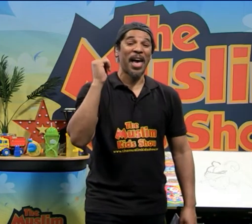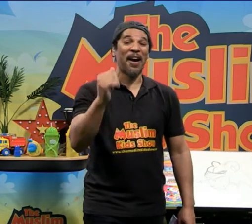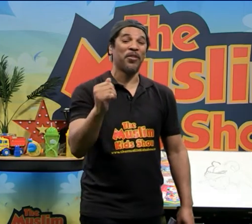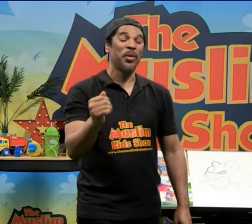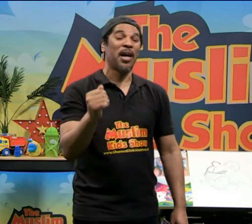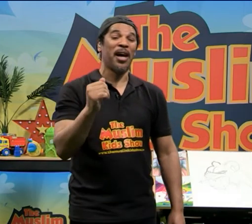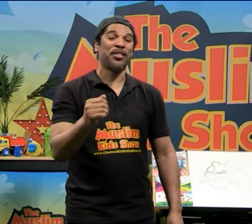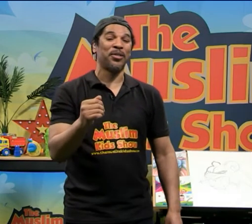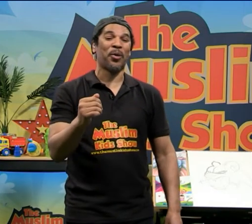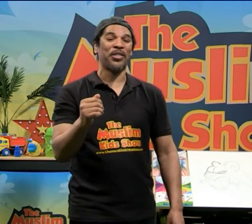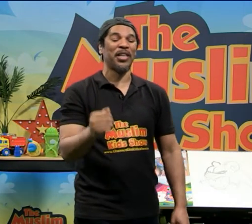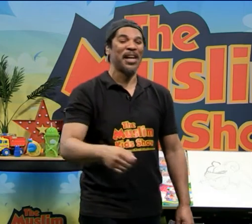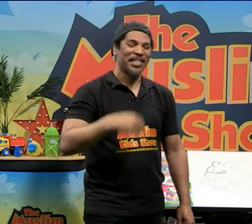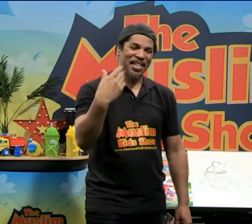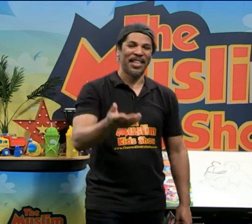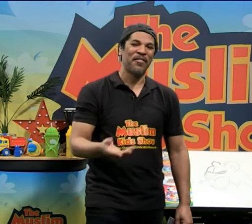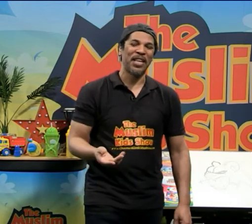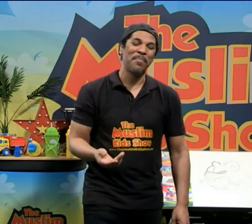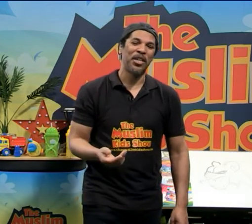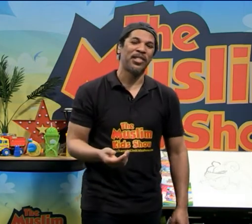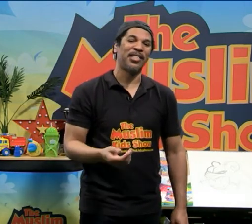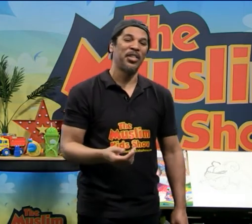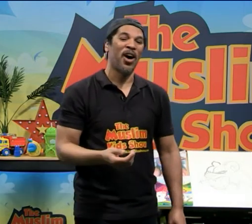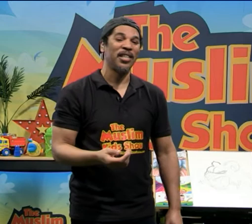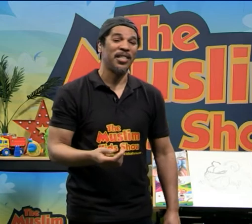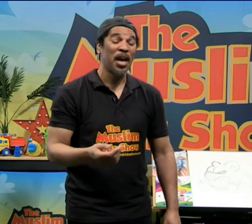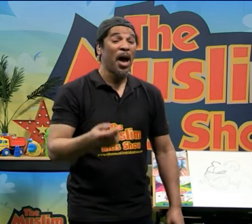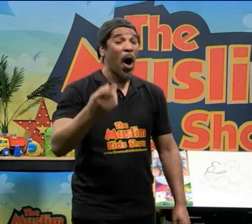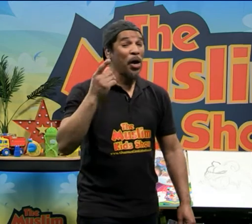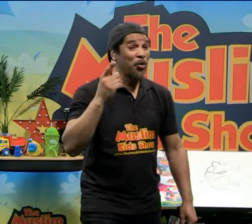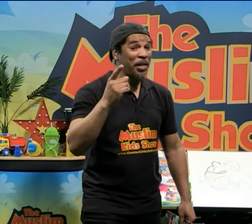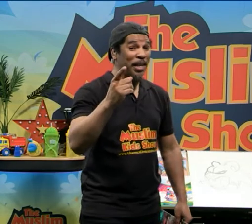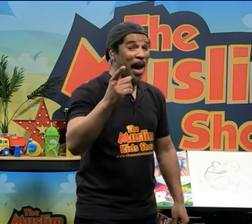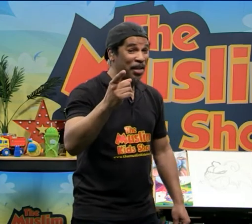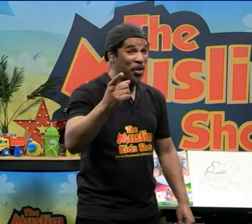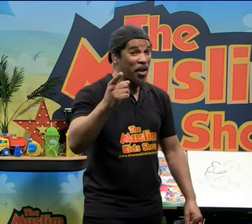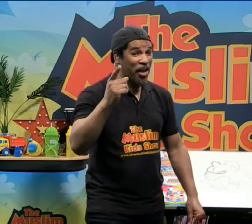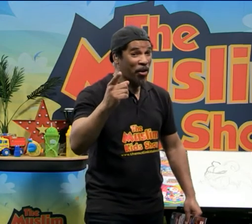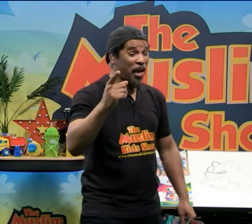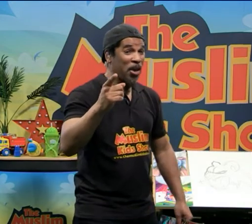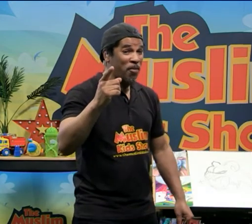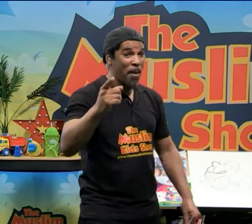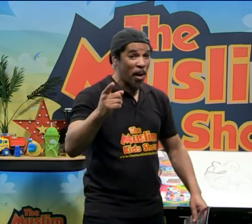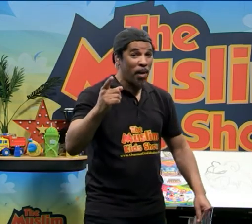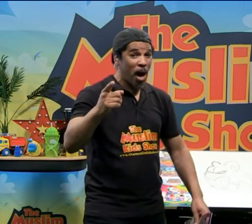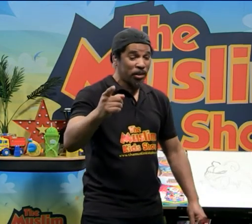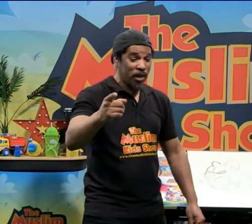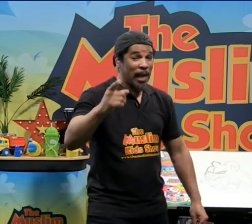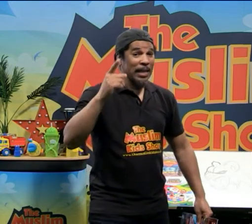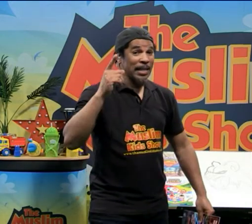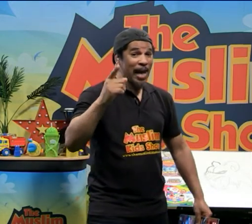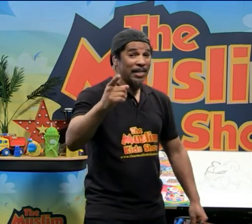And then afterwards, I'll ask the question and I'll send you give you the email address to send your answers. Are you ready, guys? Are you, okay, remember,